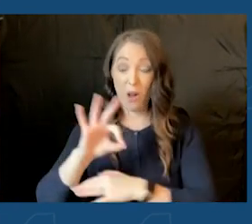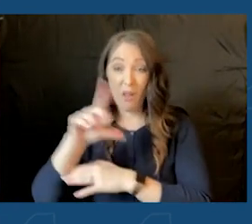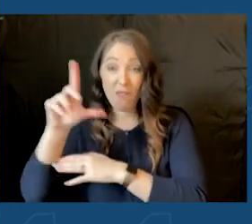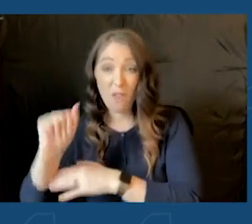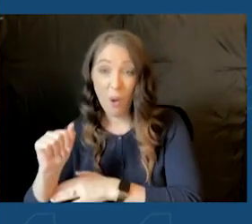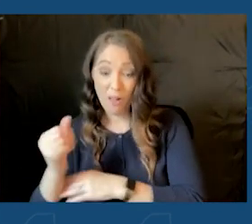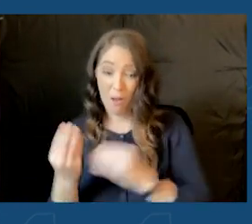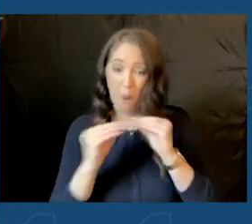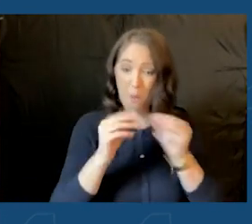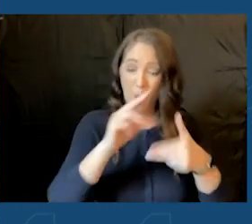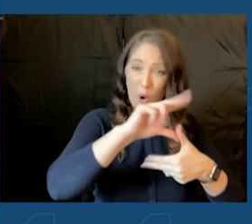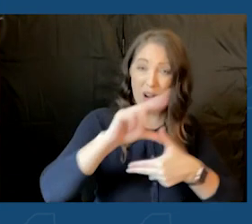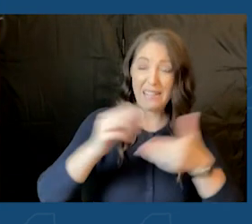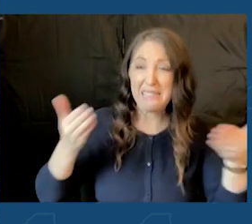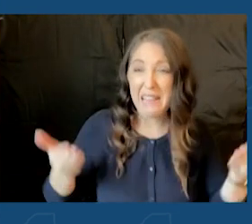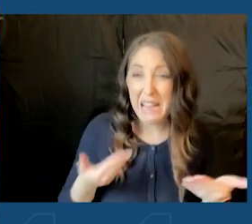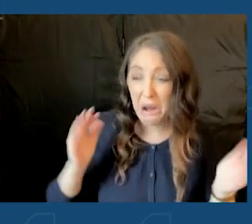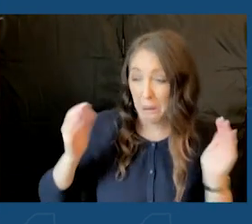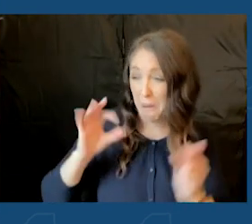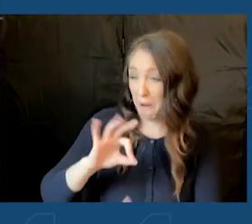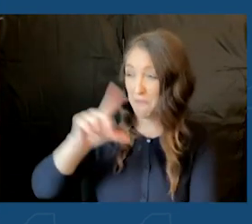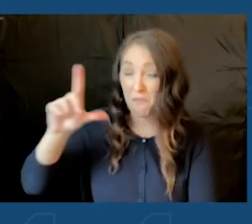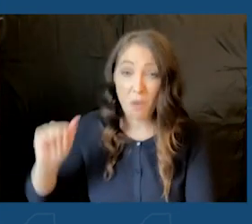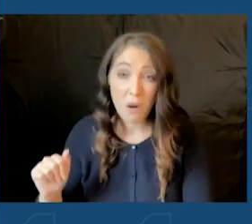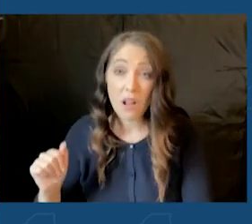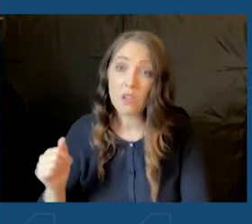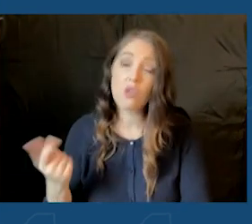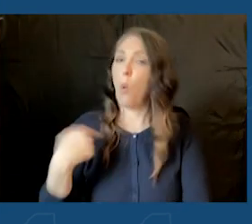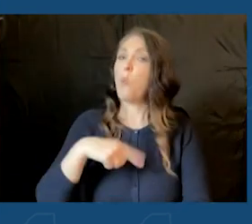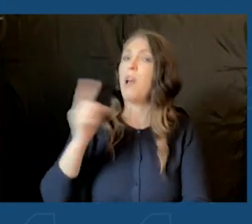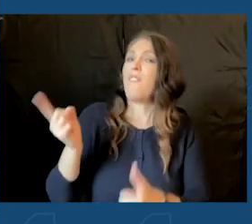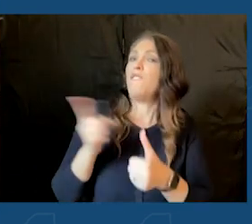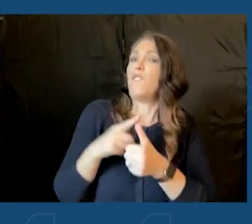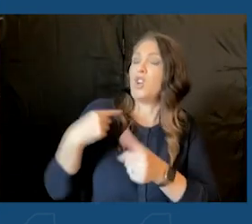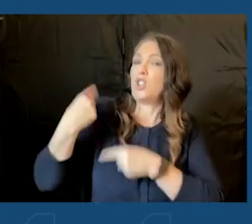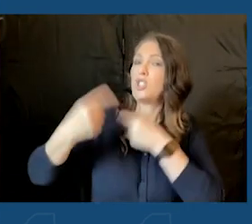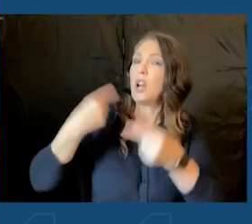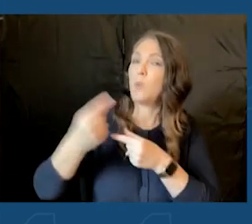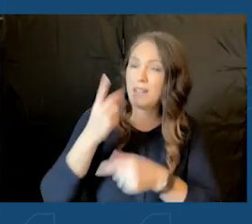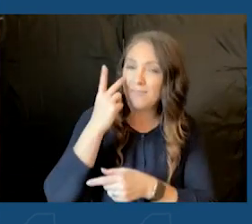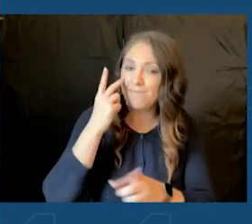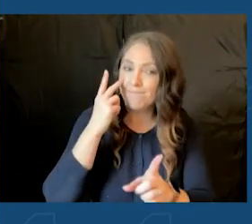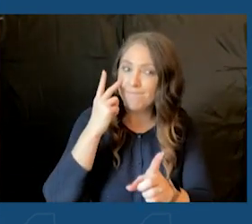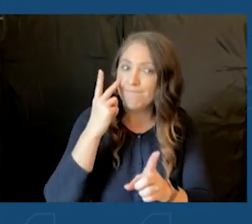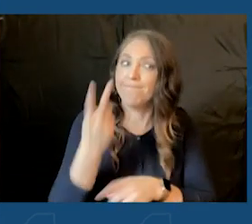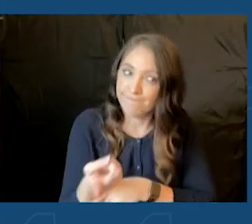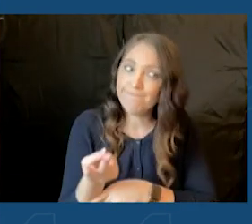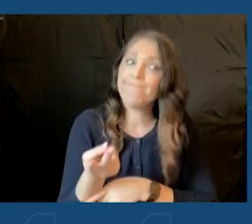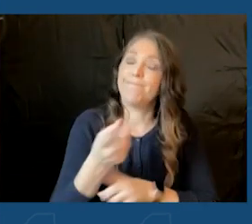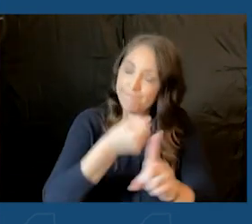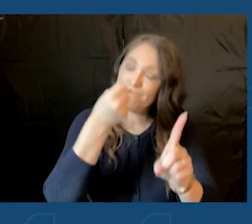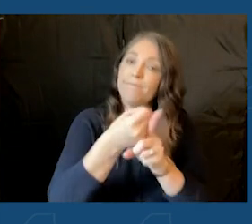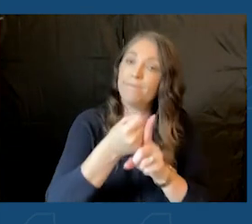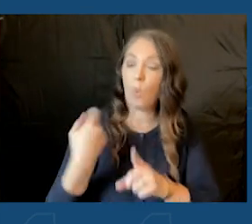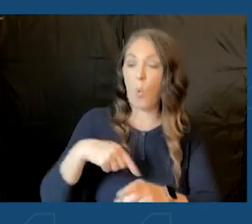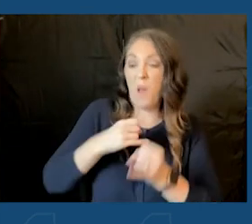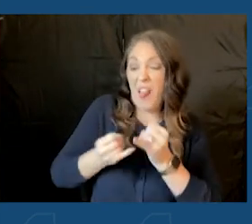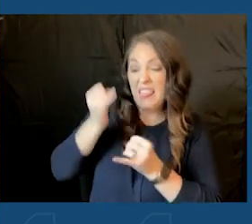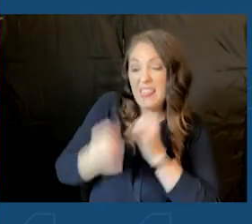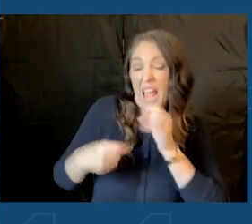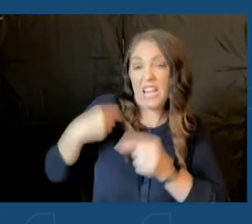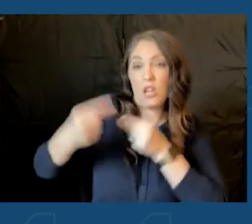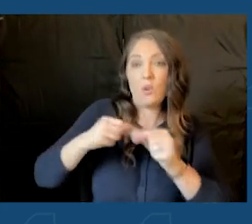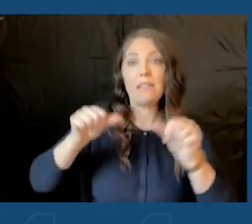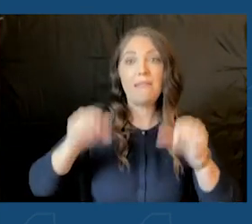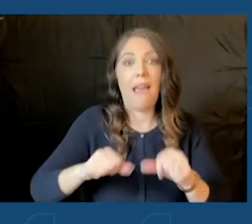today. So we're the first generation to really see the impacts. We're the last generation that can really do something about it. This is what we're doing about